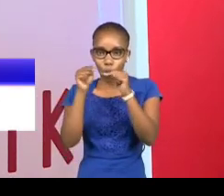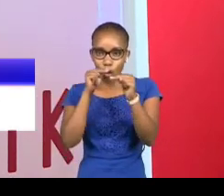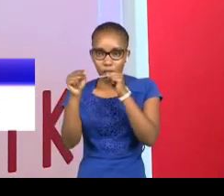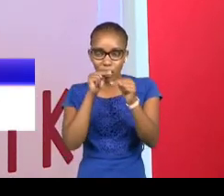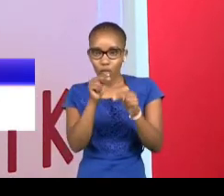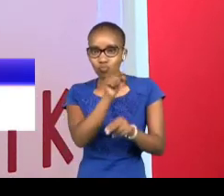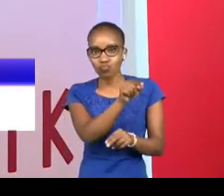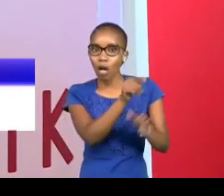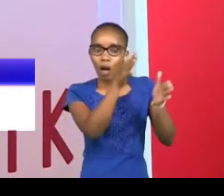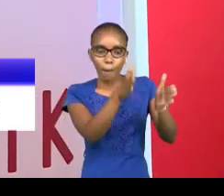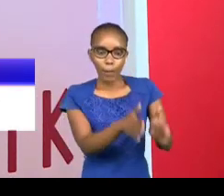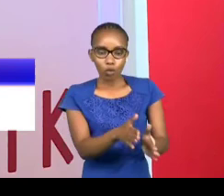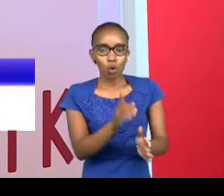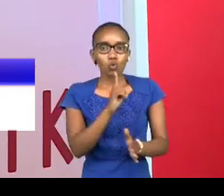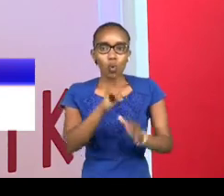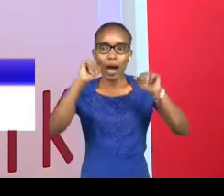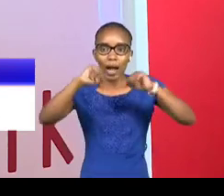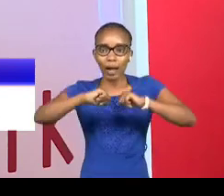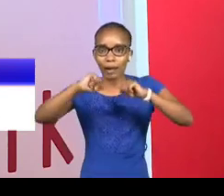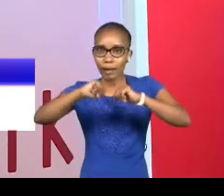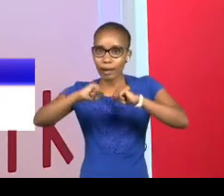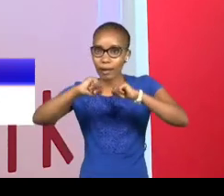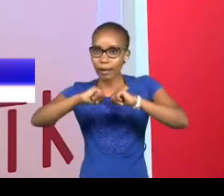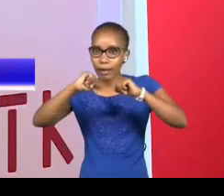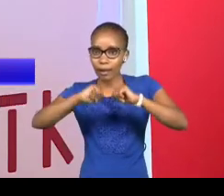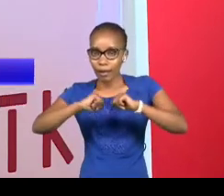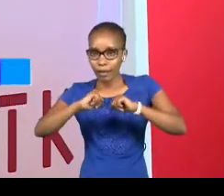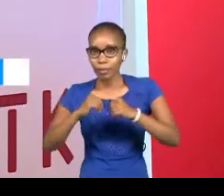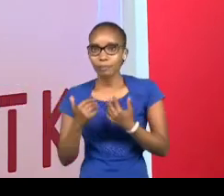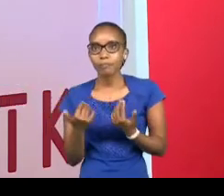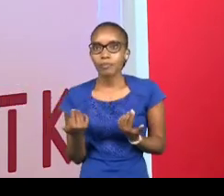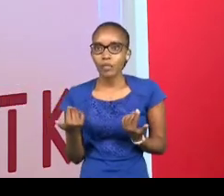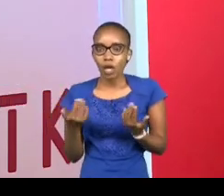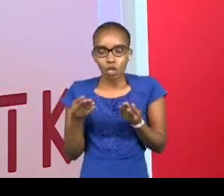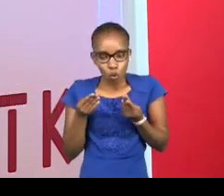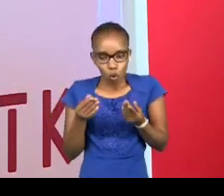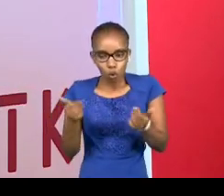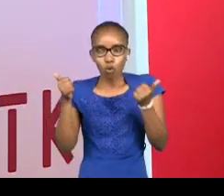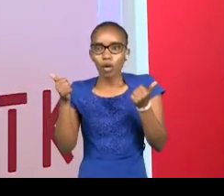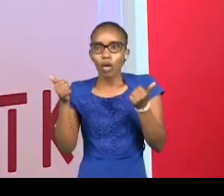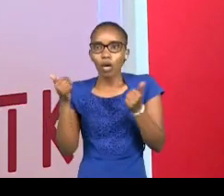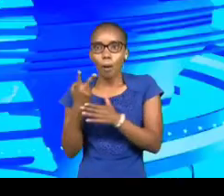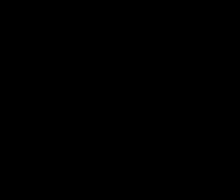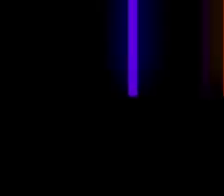such that we come to an agreeable solution to both of them.